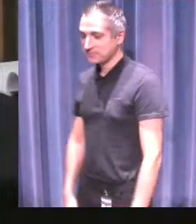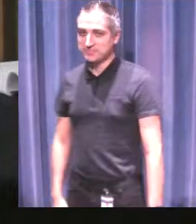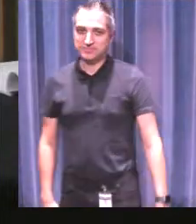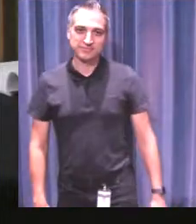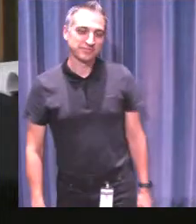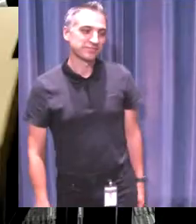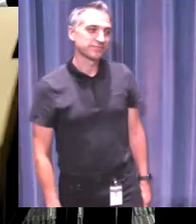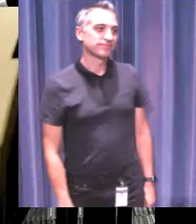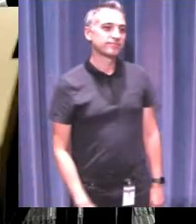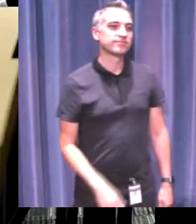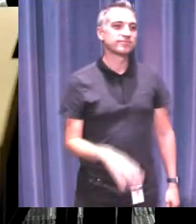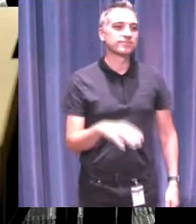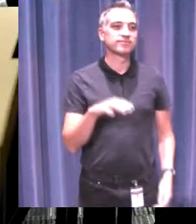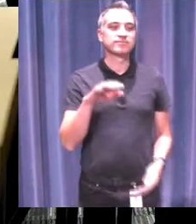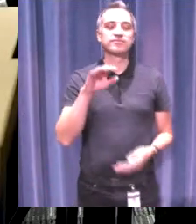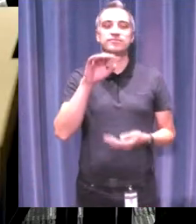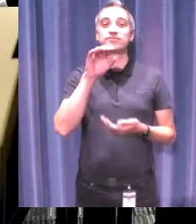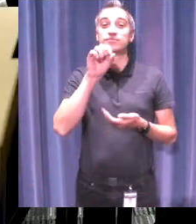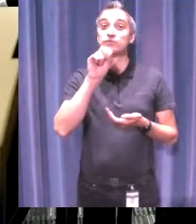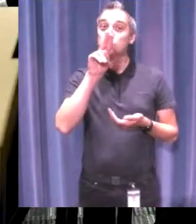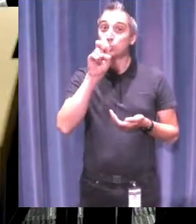Sue, you've got the next one. Yeah.